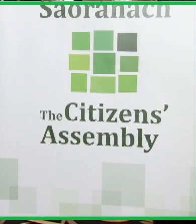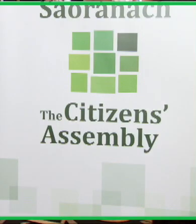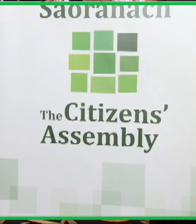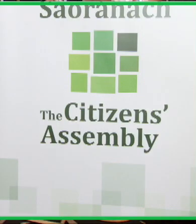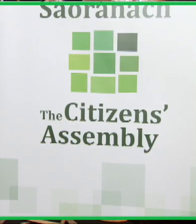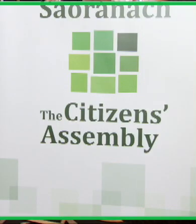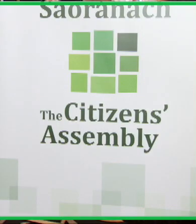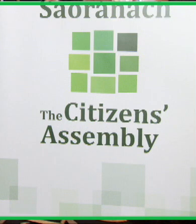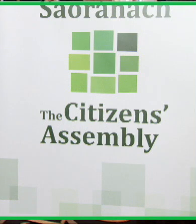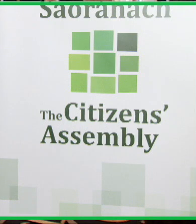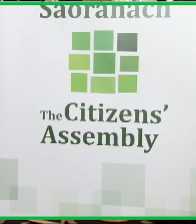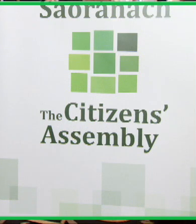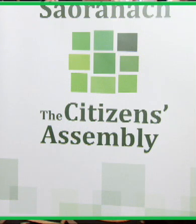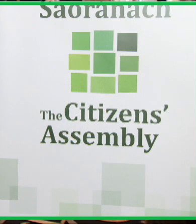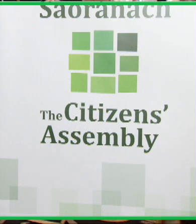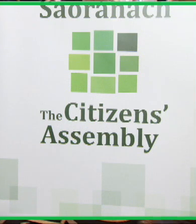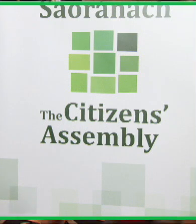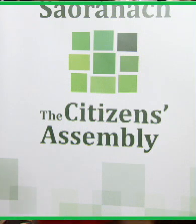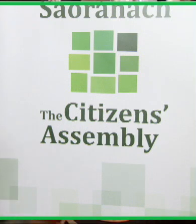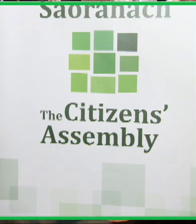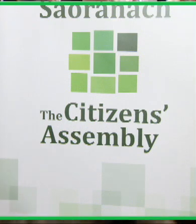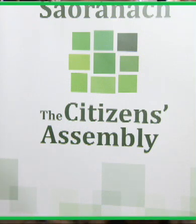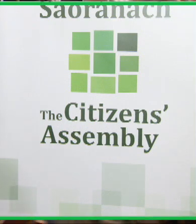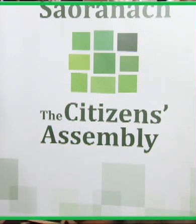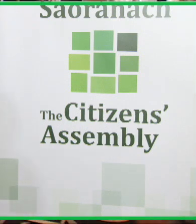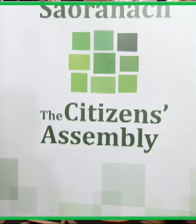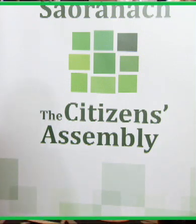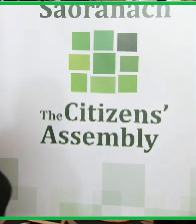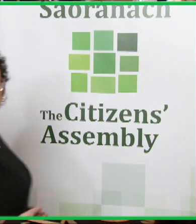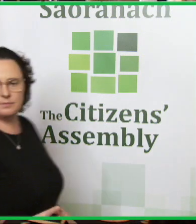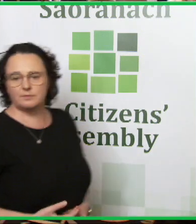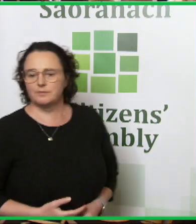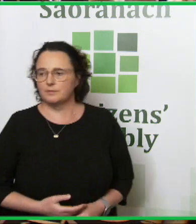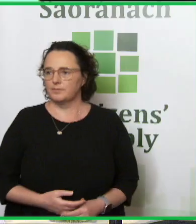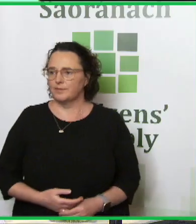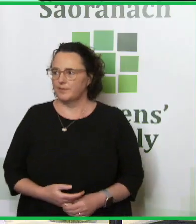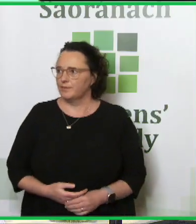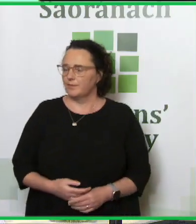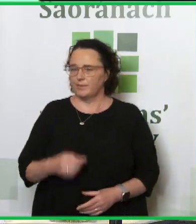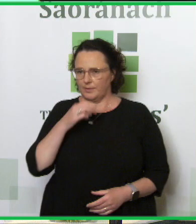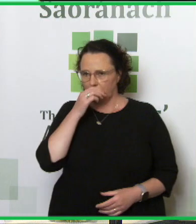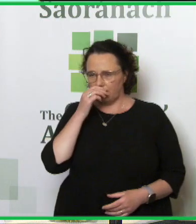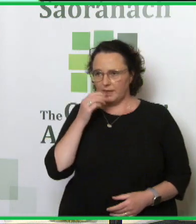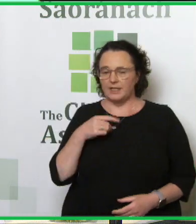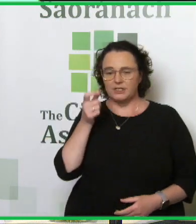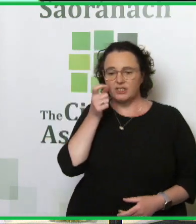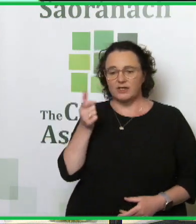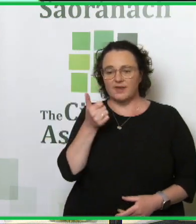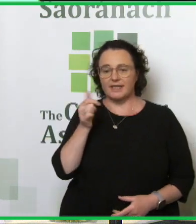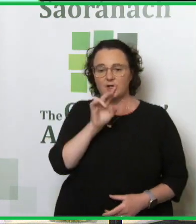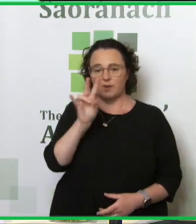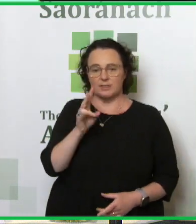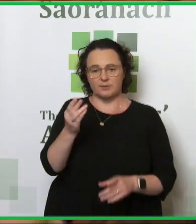Okay, we are live stream, everybody. If we can just get your attention, and we're just checking for any immediate questions before lunchtime. Table 13, Alana, please. Sorry,